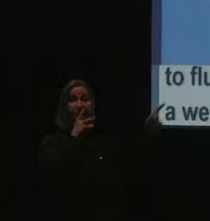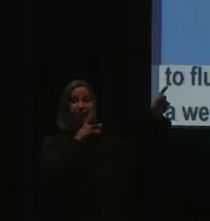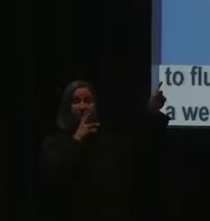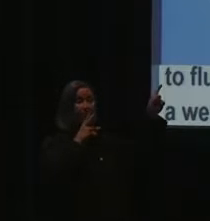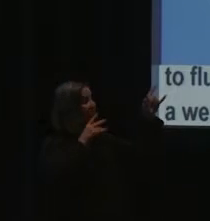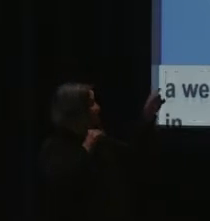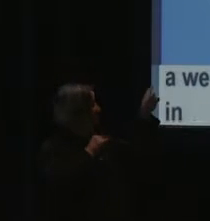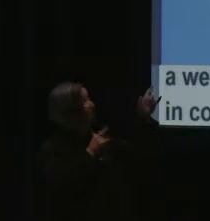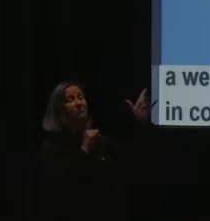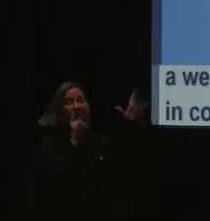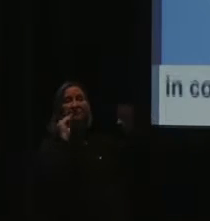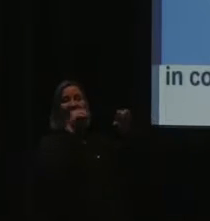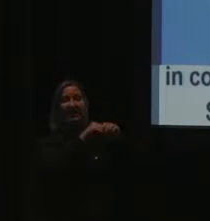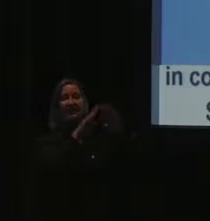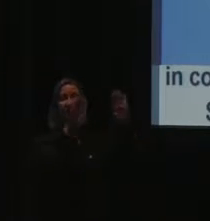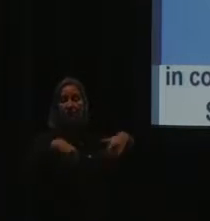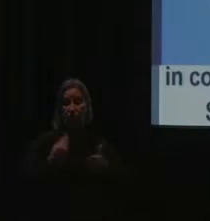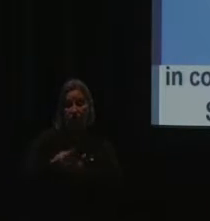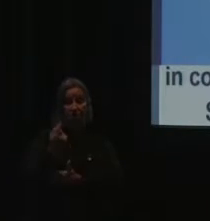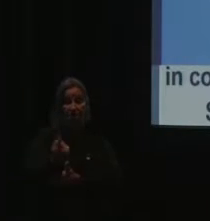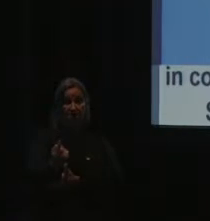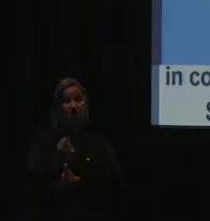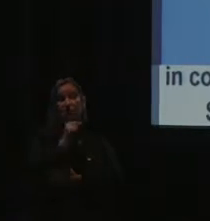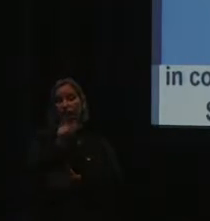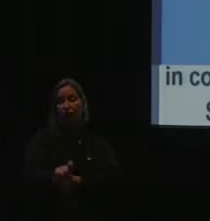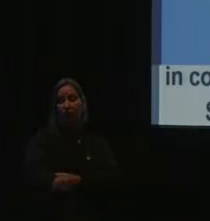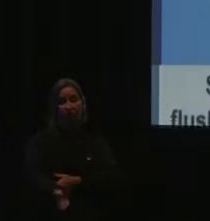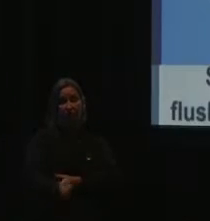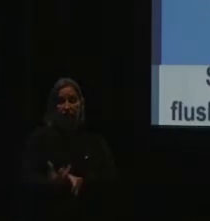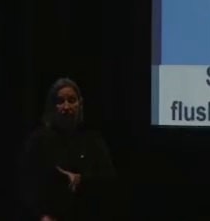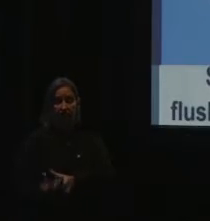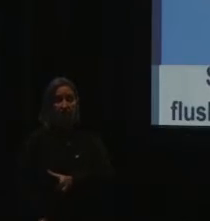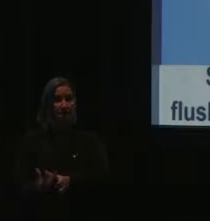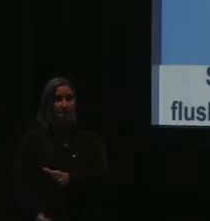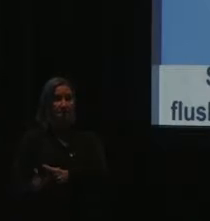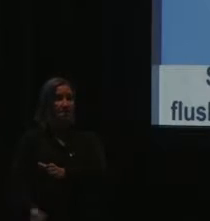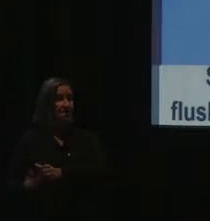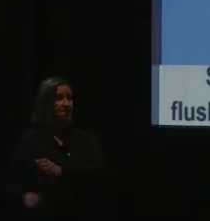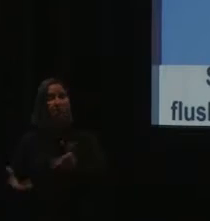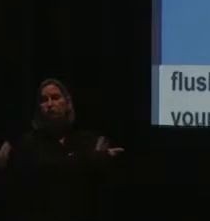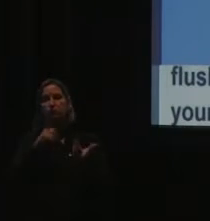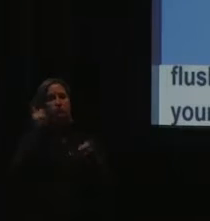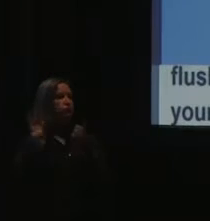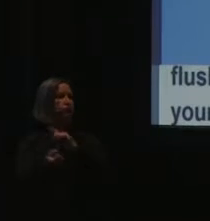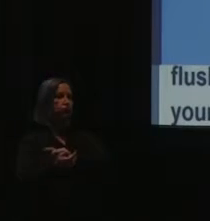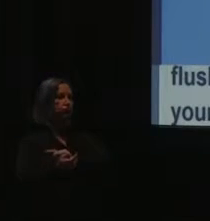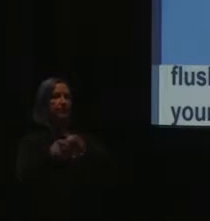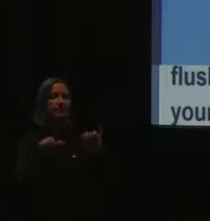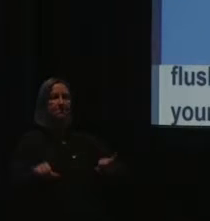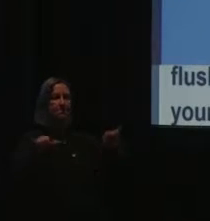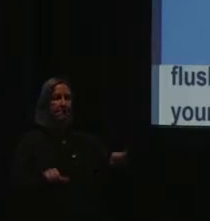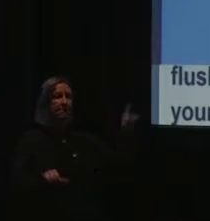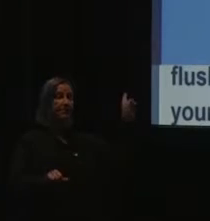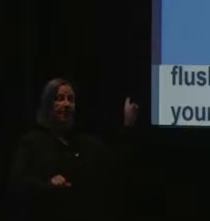San Antonio. So if you've got a decent one, you don't have to flush that more. It doesn't change anything about your life. And that, combined with other